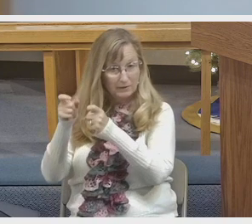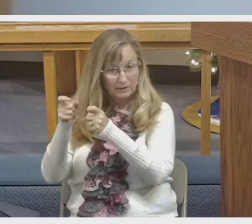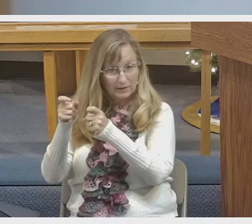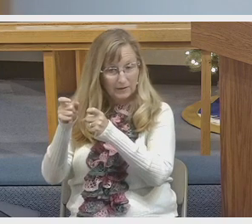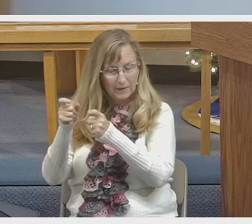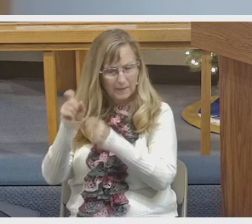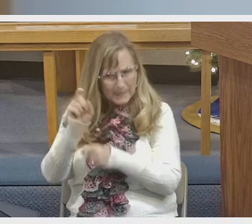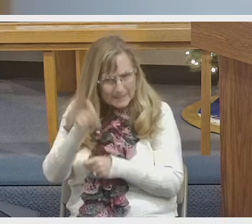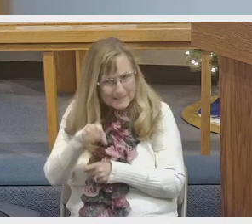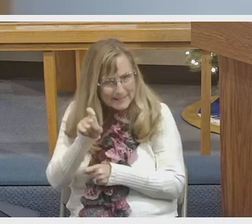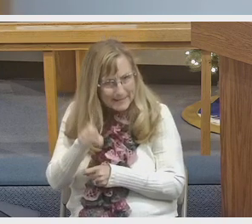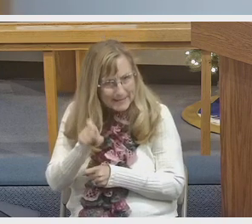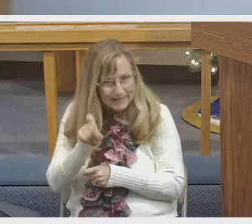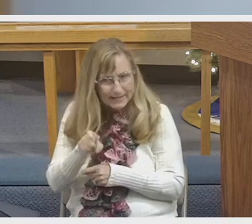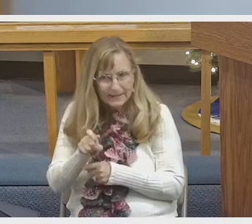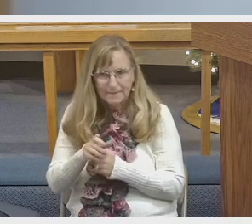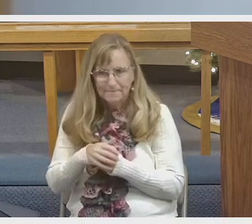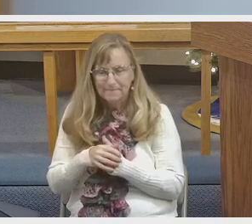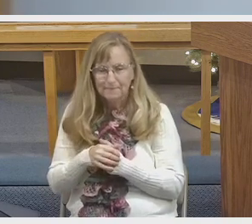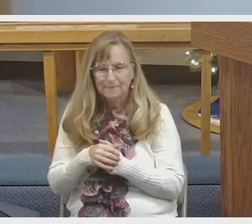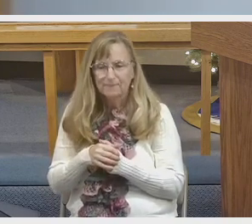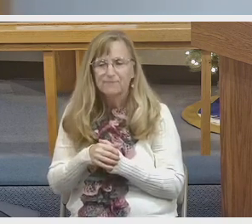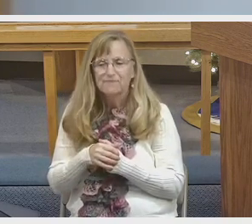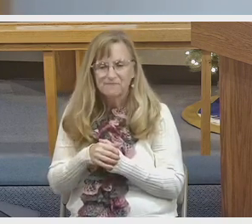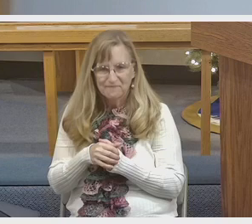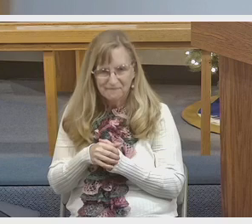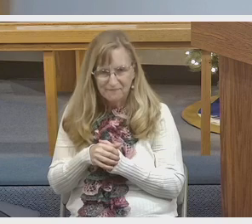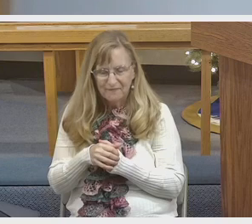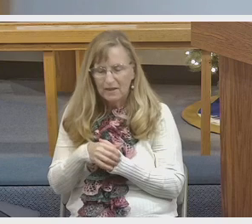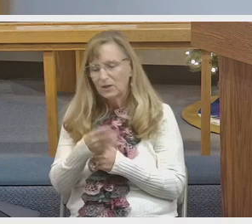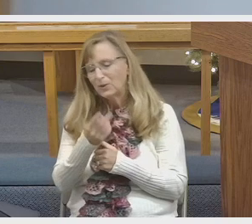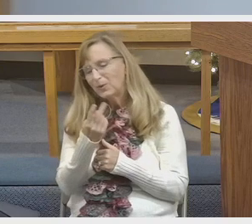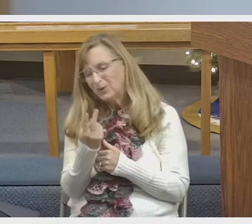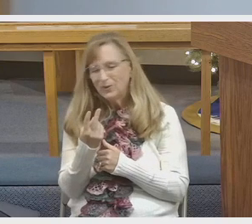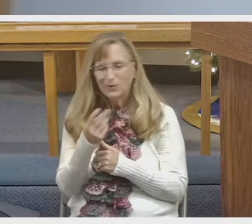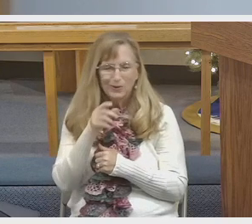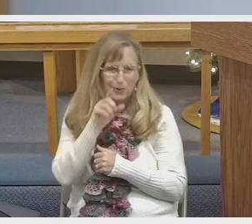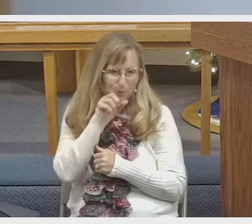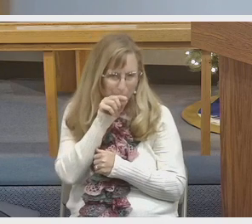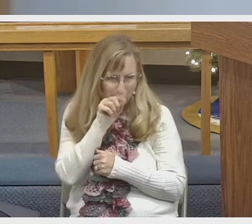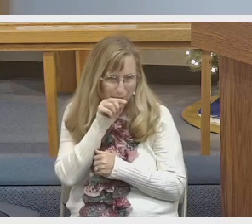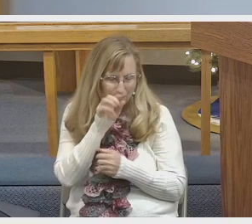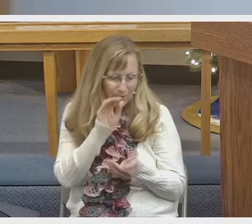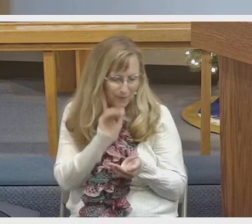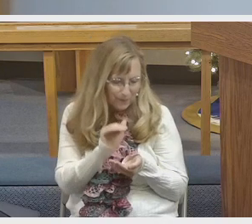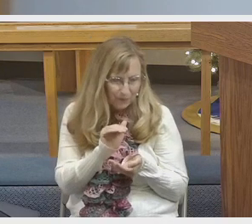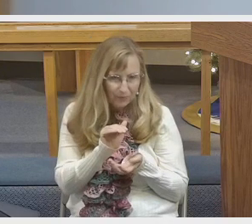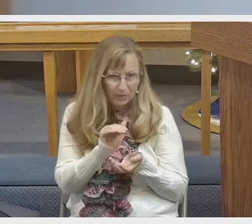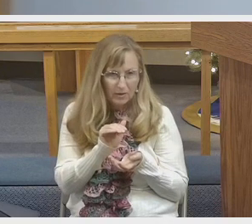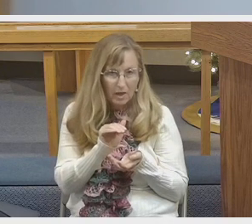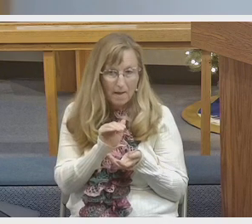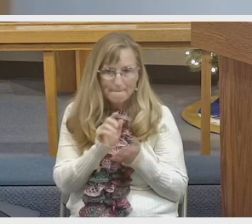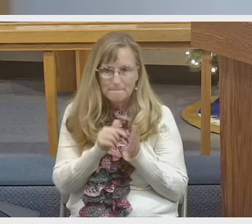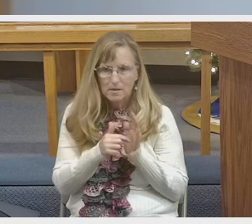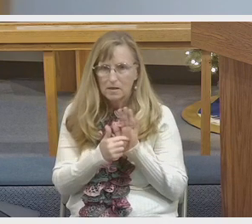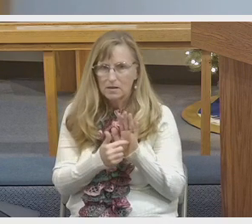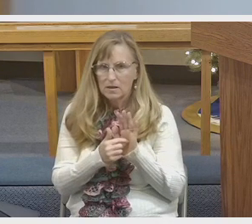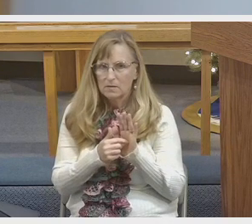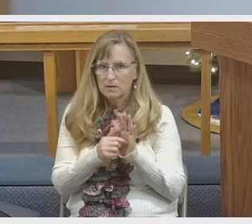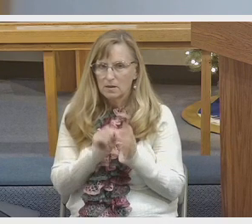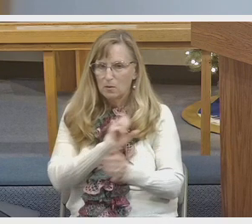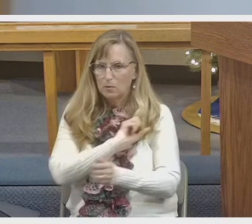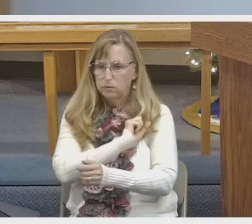needed to be made. Yeah, a couple of birds, but the symbol was powerful.